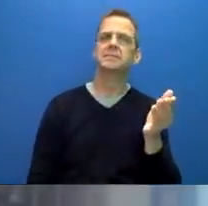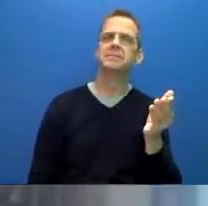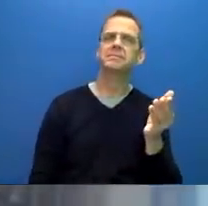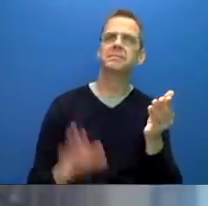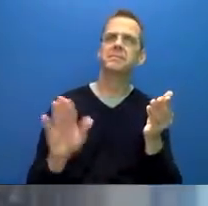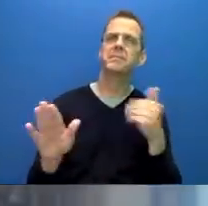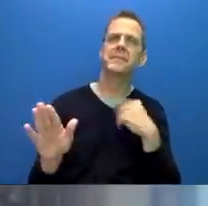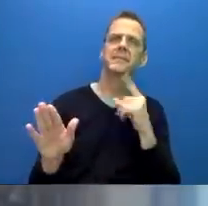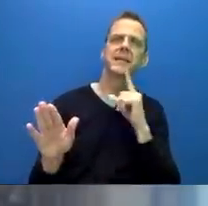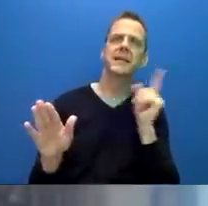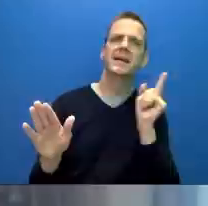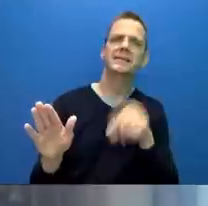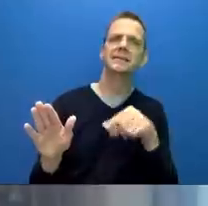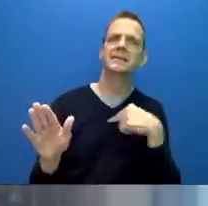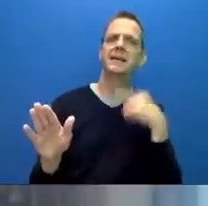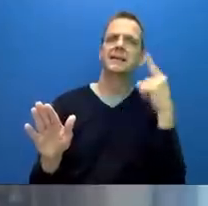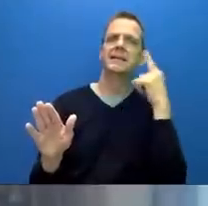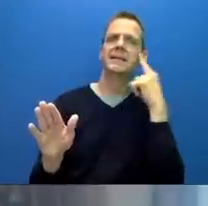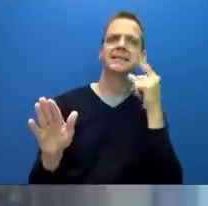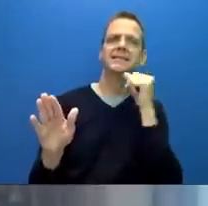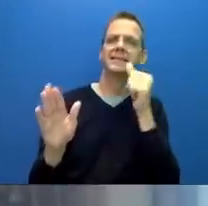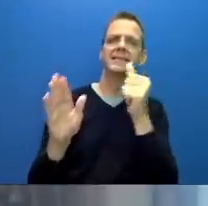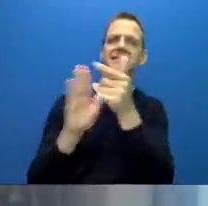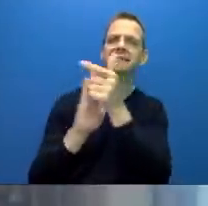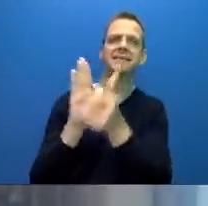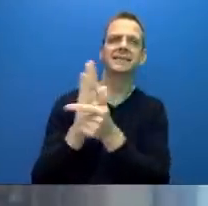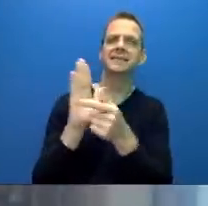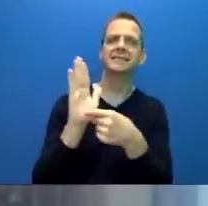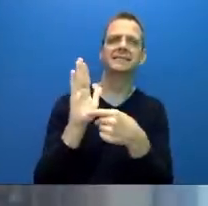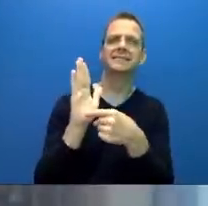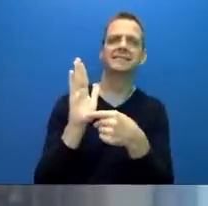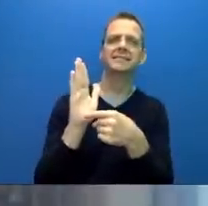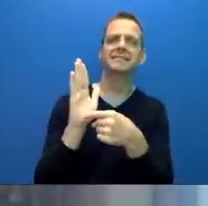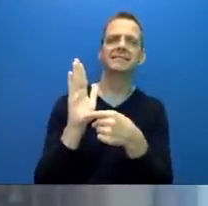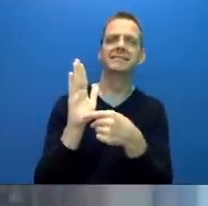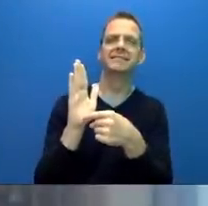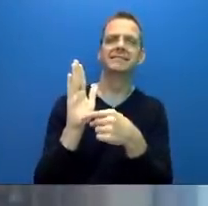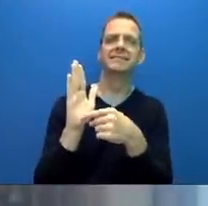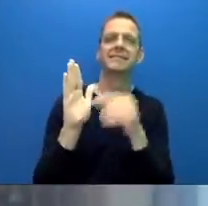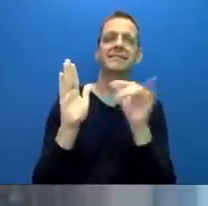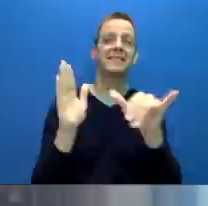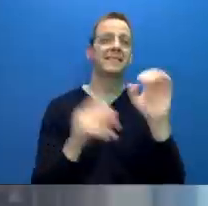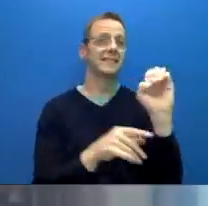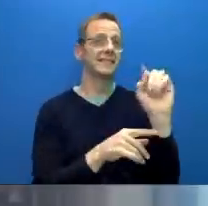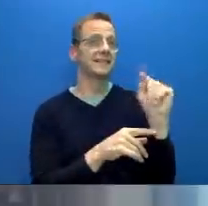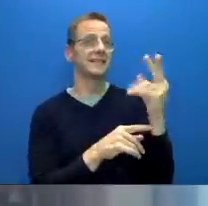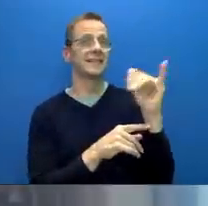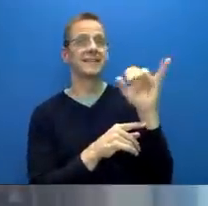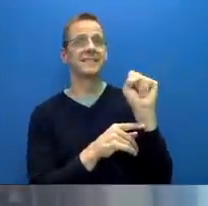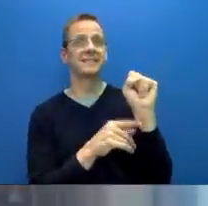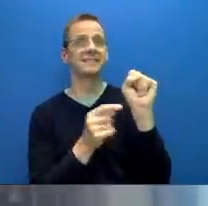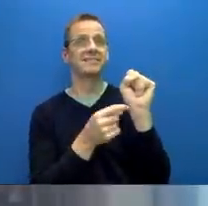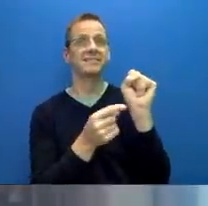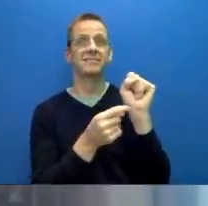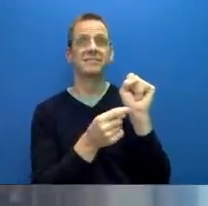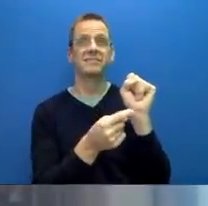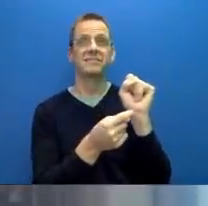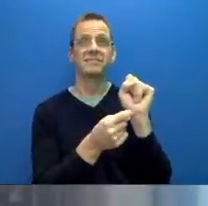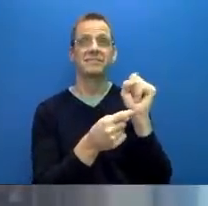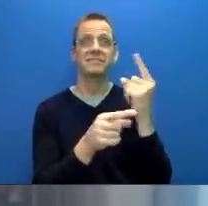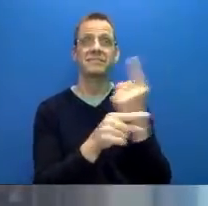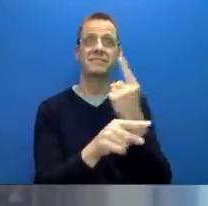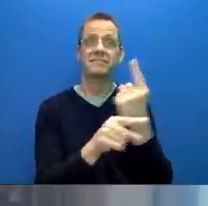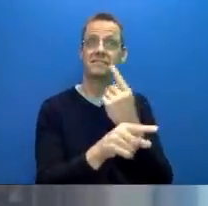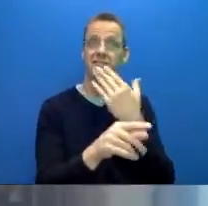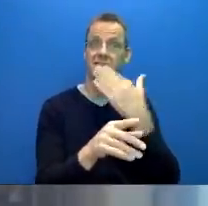quickly enough, and indeed in the past month in their lack of accountability and answerability to citizens.